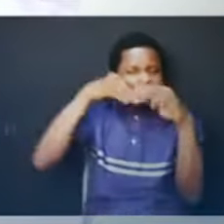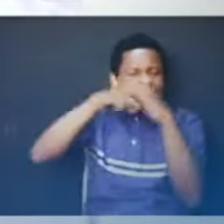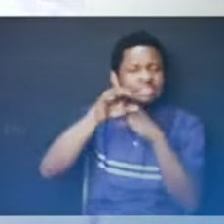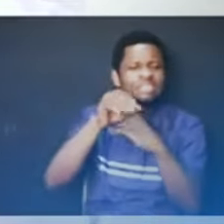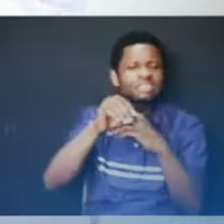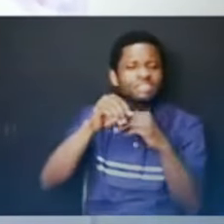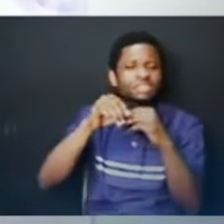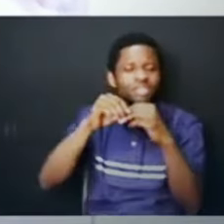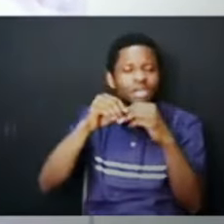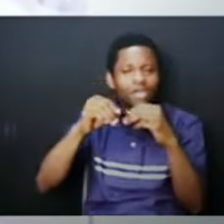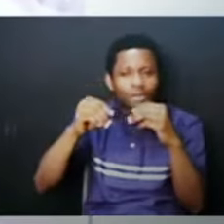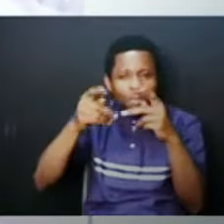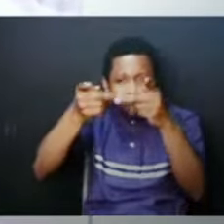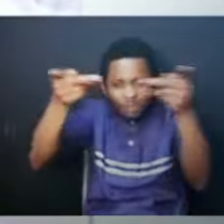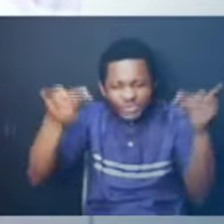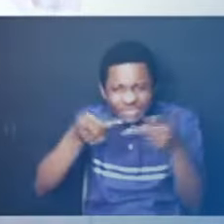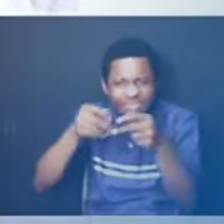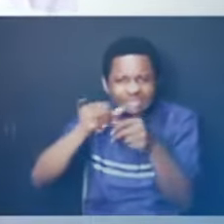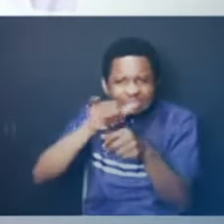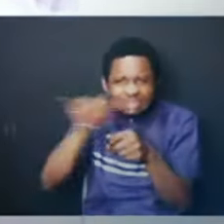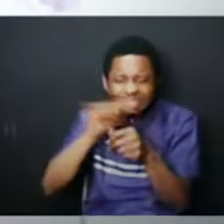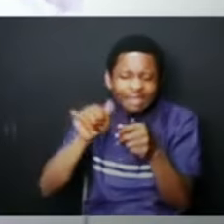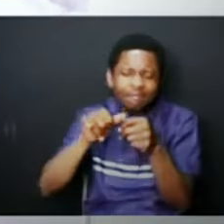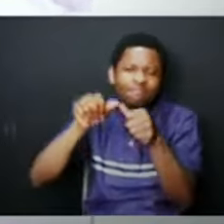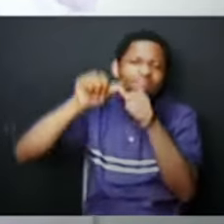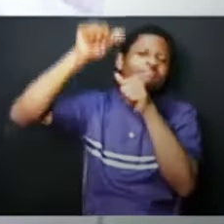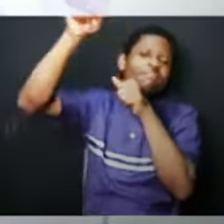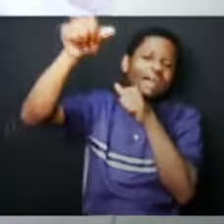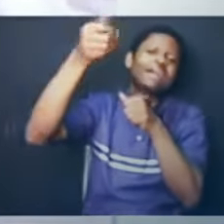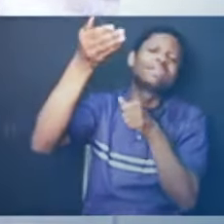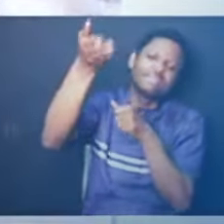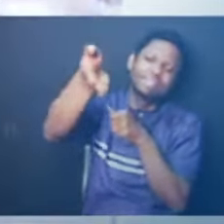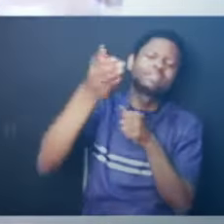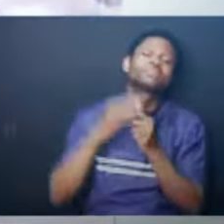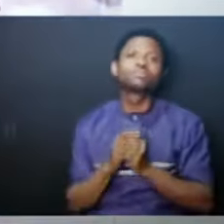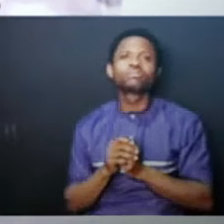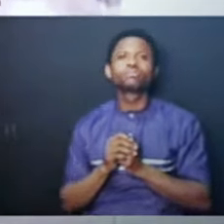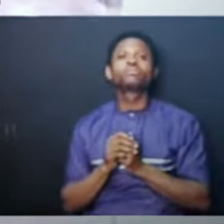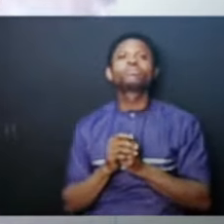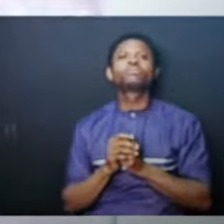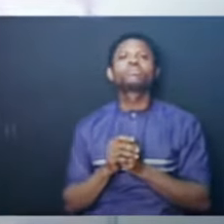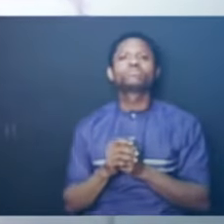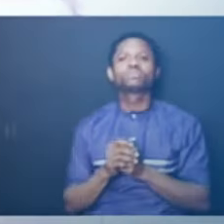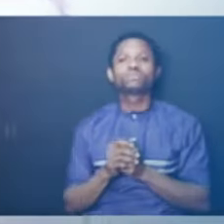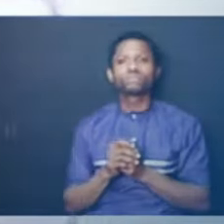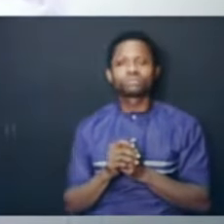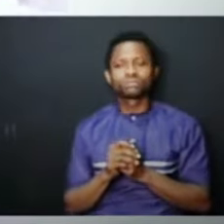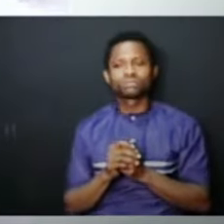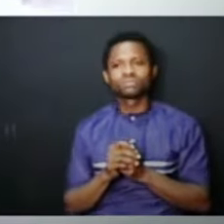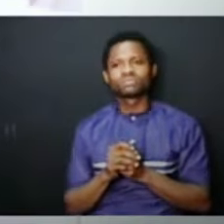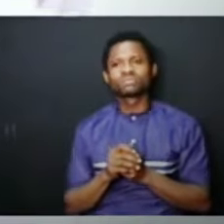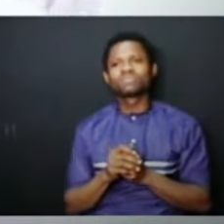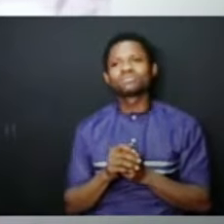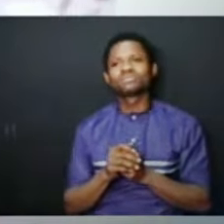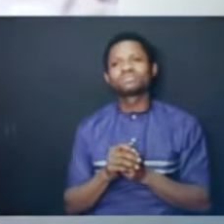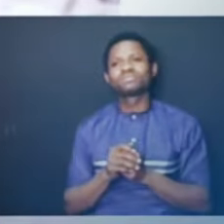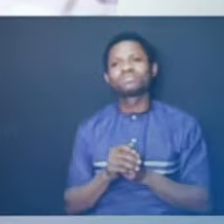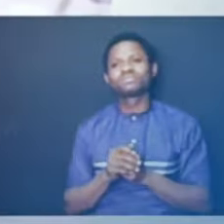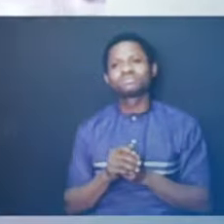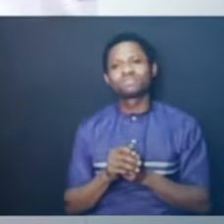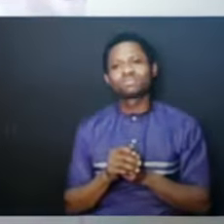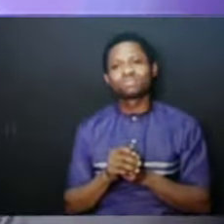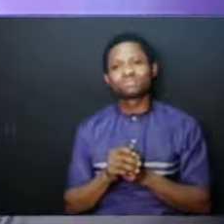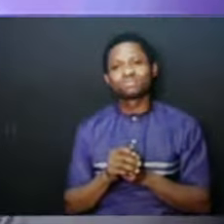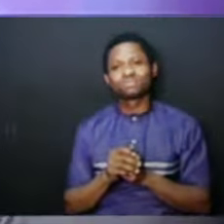senimu se orikoja ne nan na David ani nipa no so etete obodan no mu no hwa. And